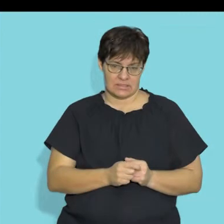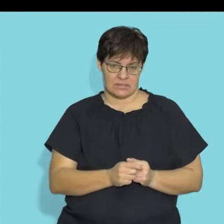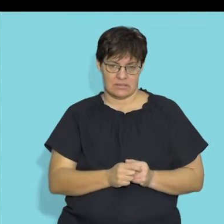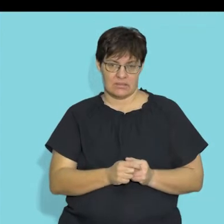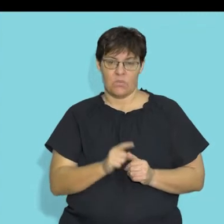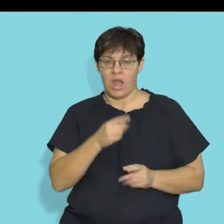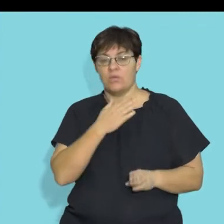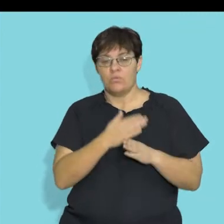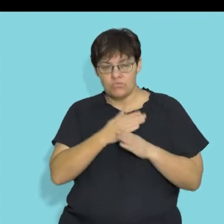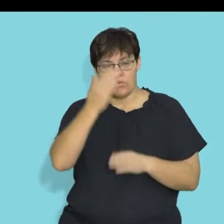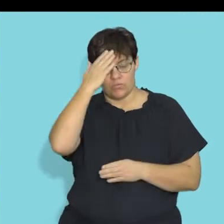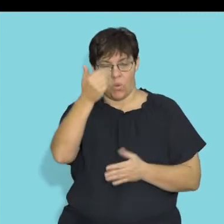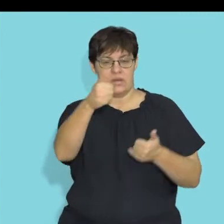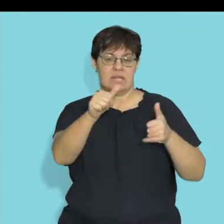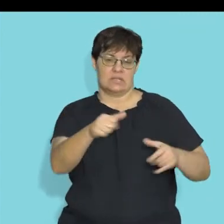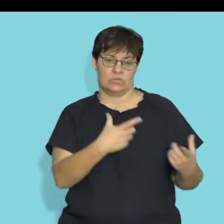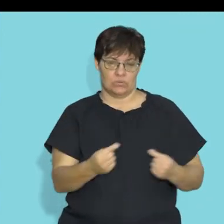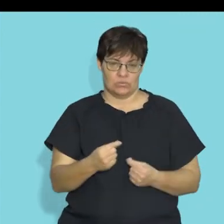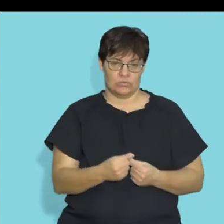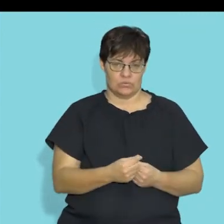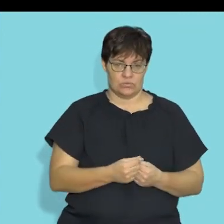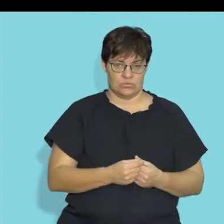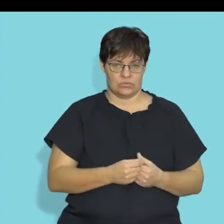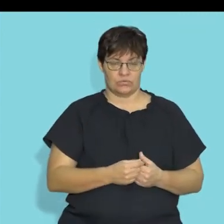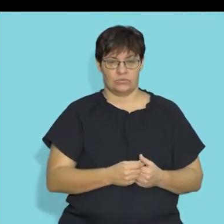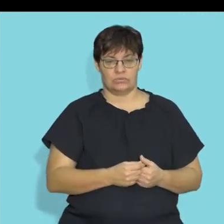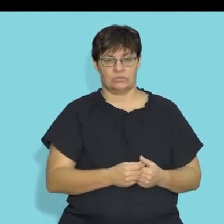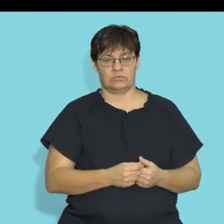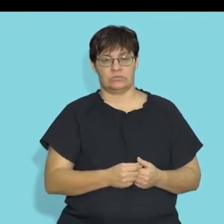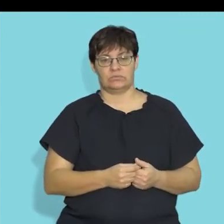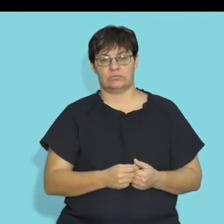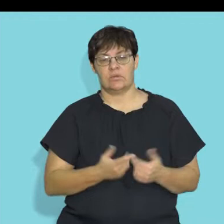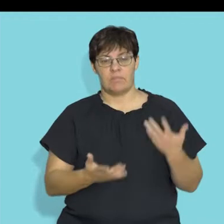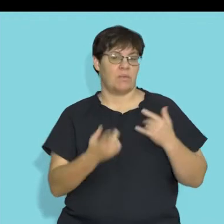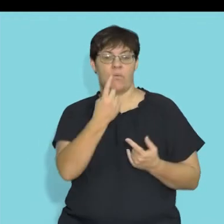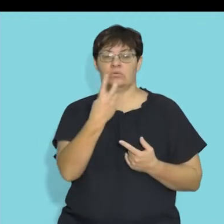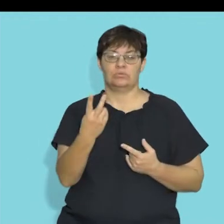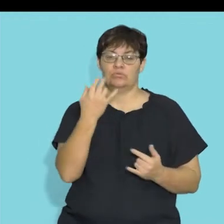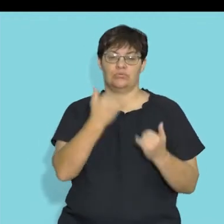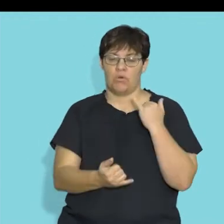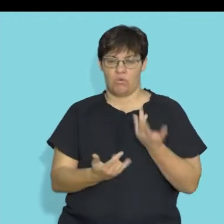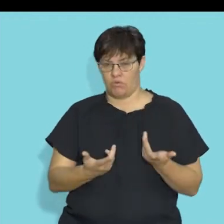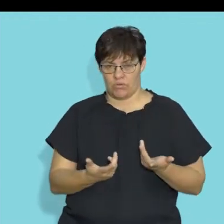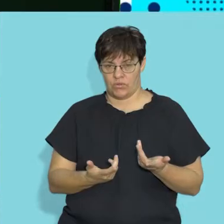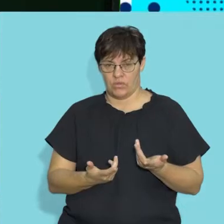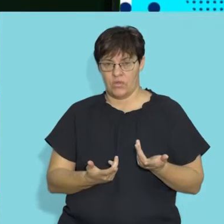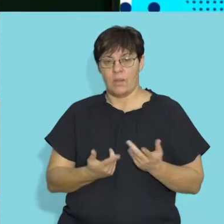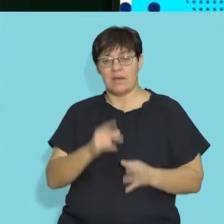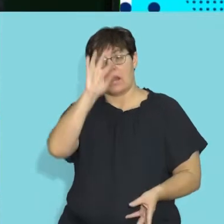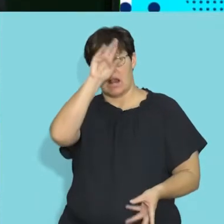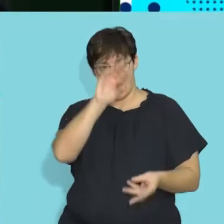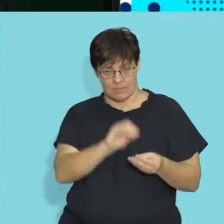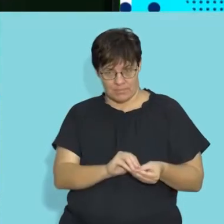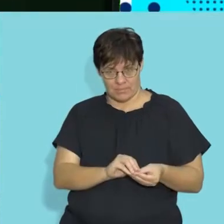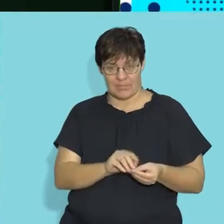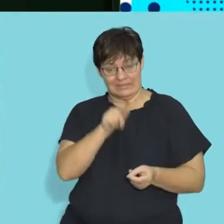mark, meaning you're getting a method for the operation. You've added a few items that were correct, maybe one or two